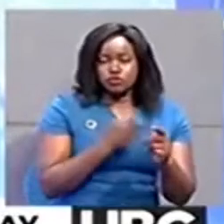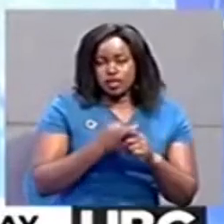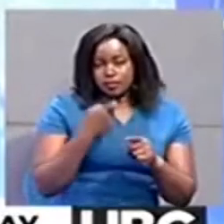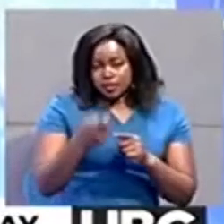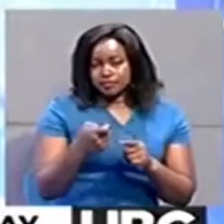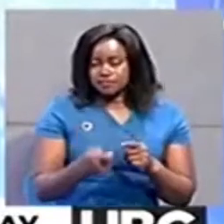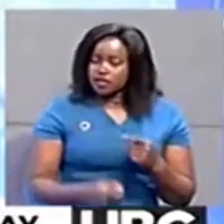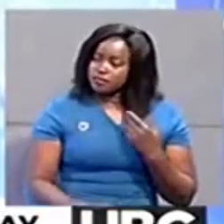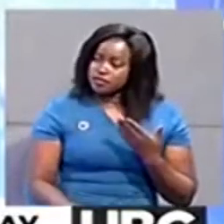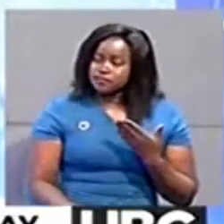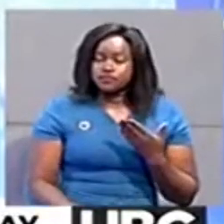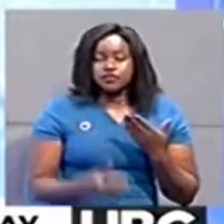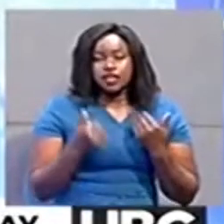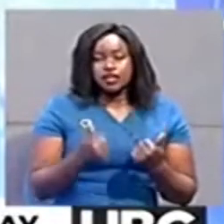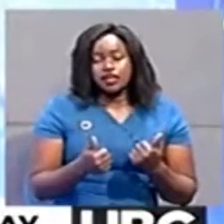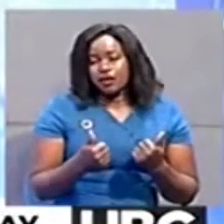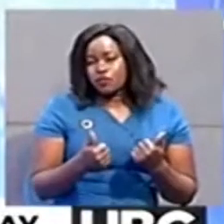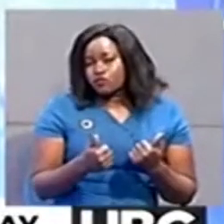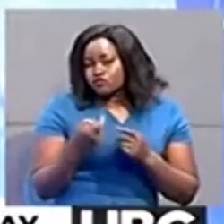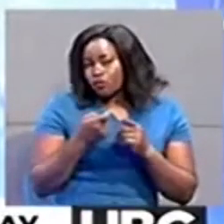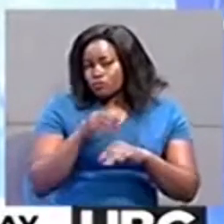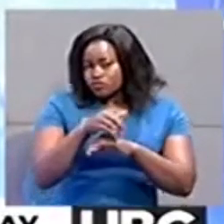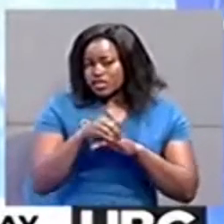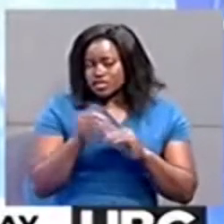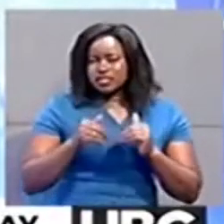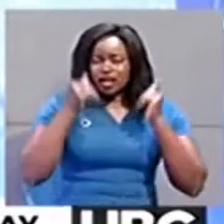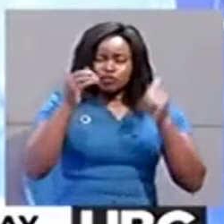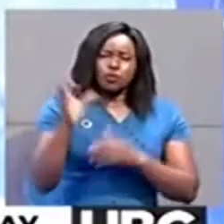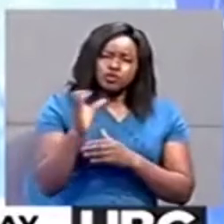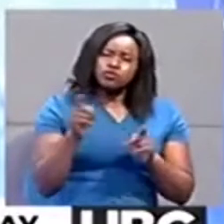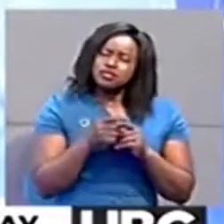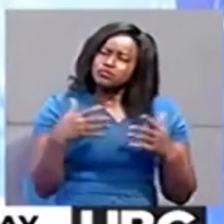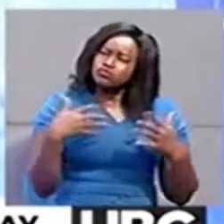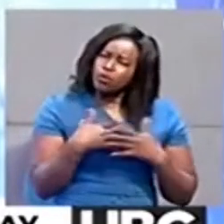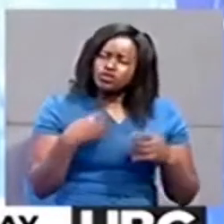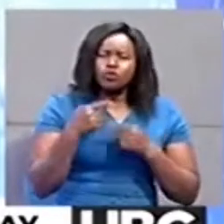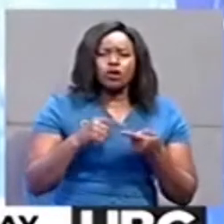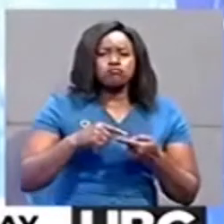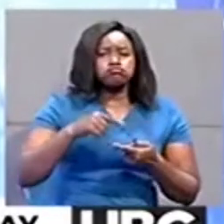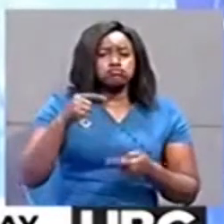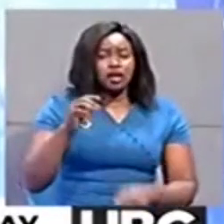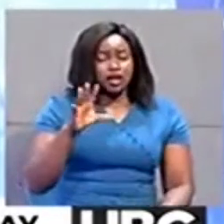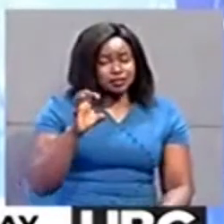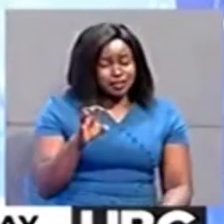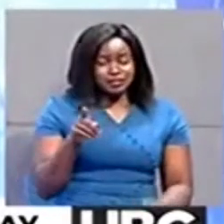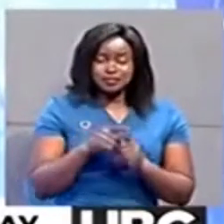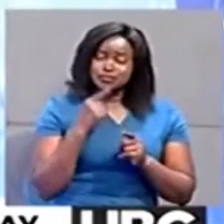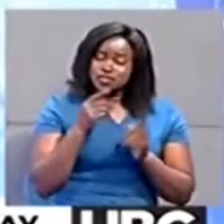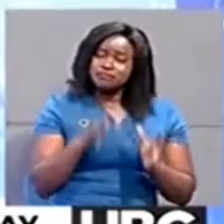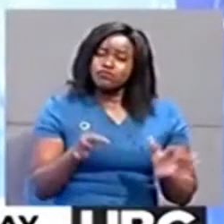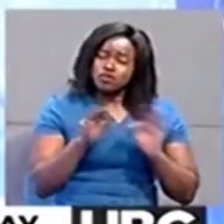British High Commission Kampala, Simon Tucker, was shocked with increasing cases and reiterated more support. Brian